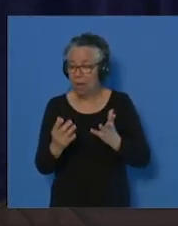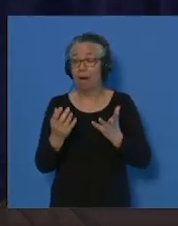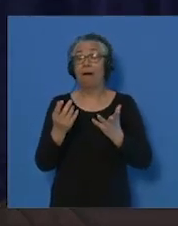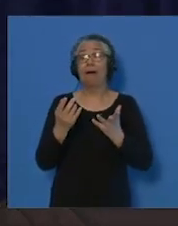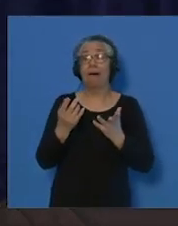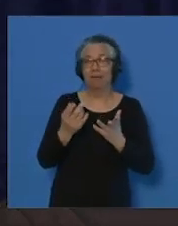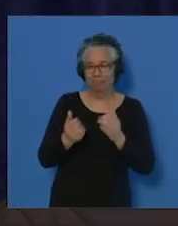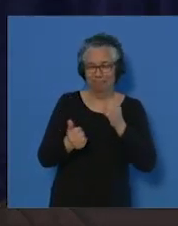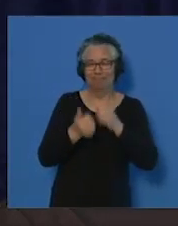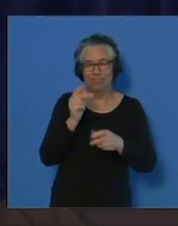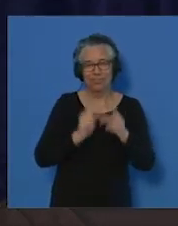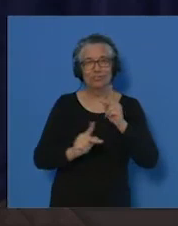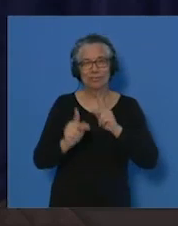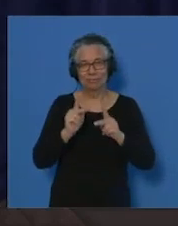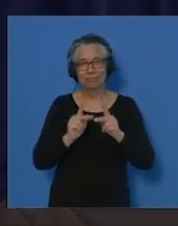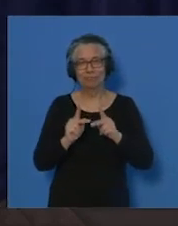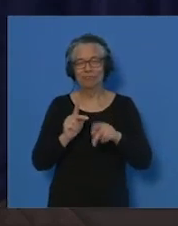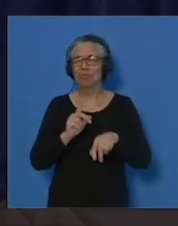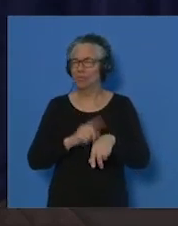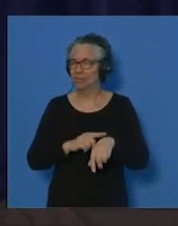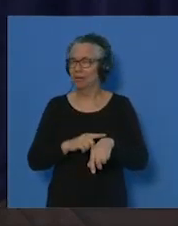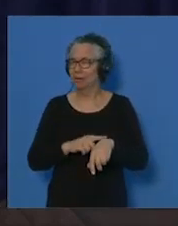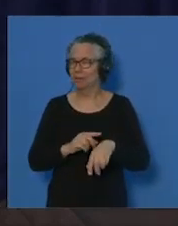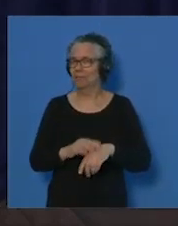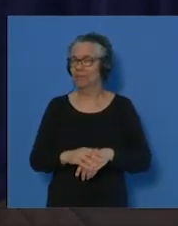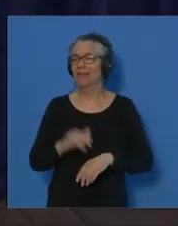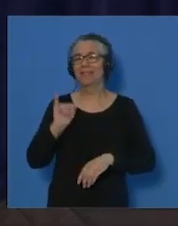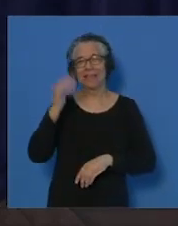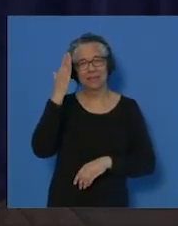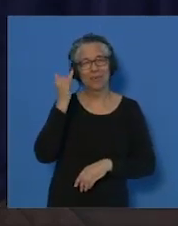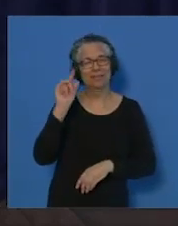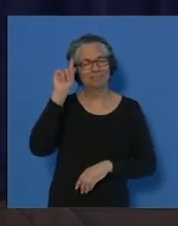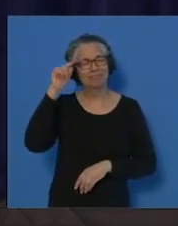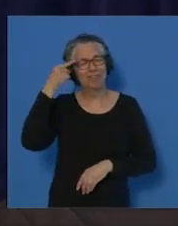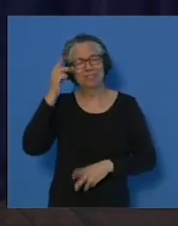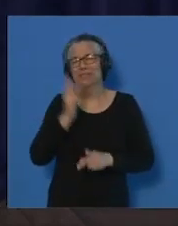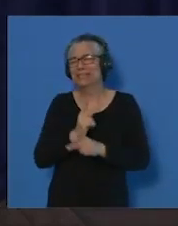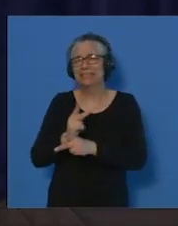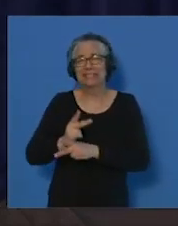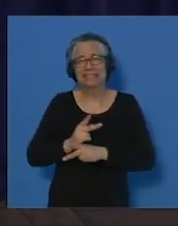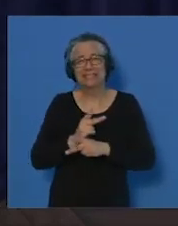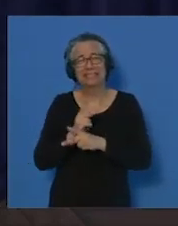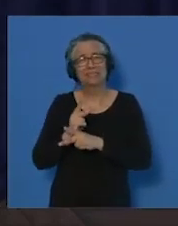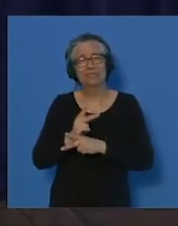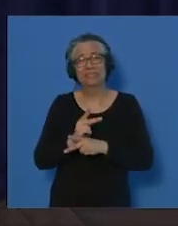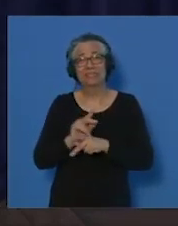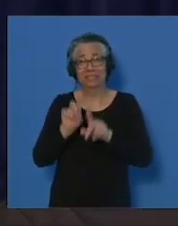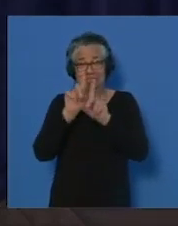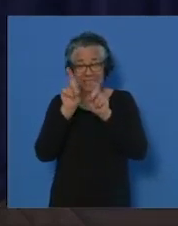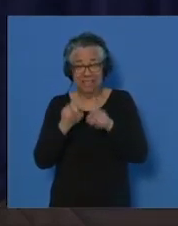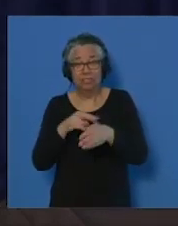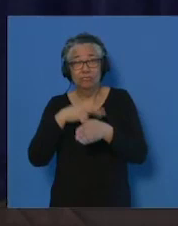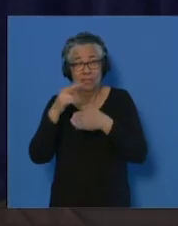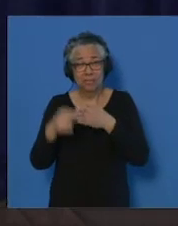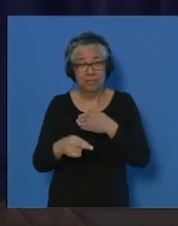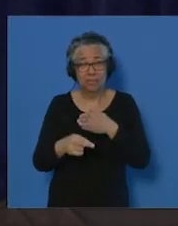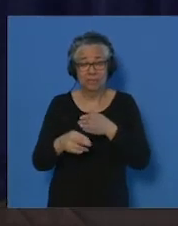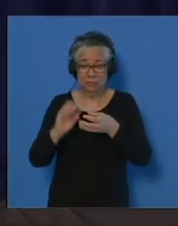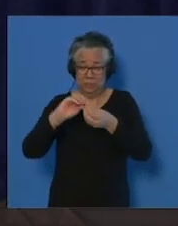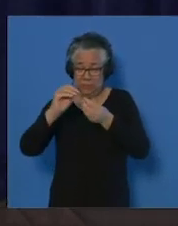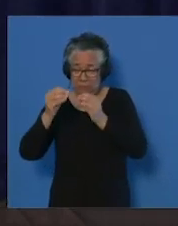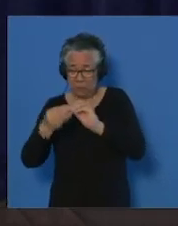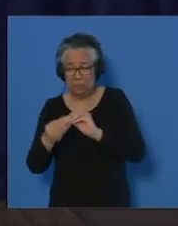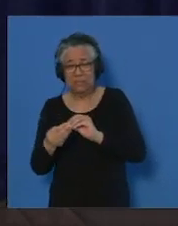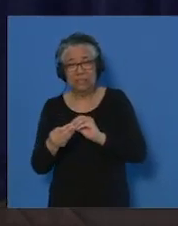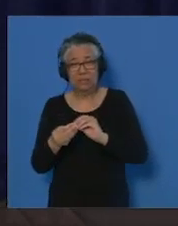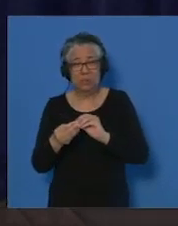given situation. This is why the government has been so careful with the testing results, the statistics of